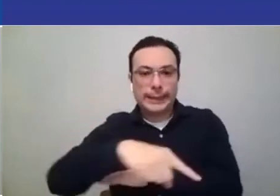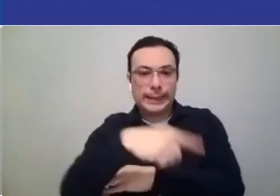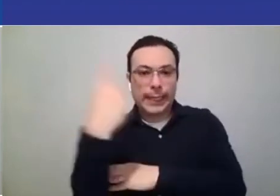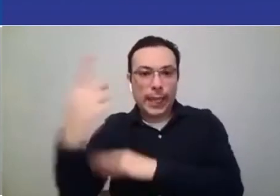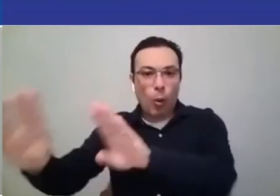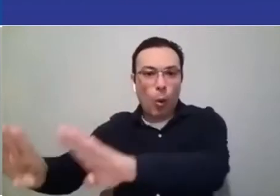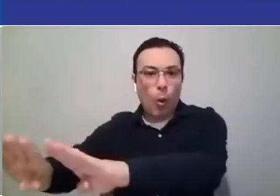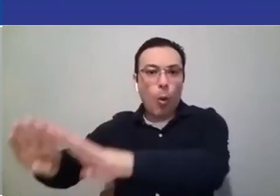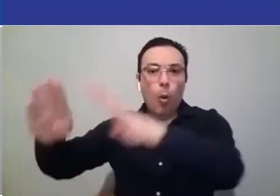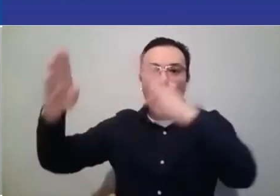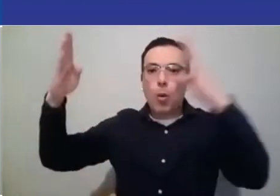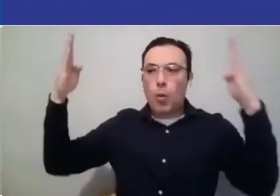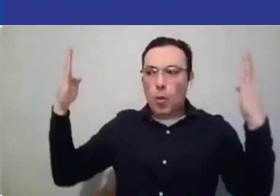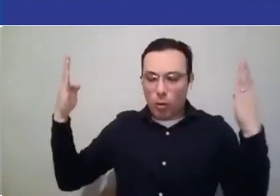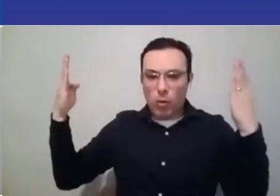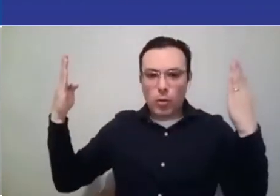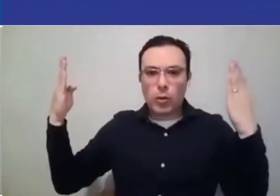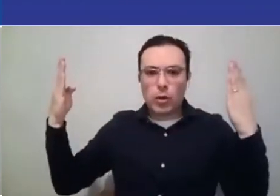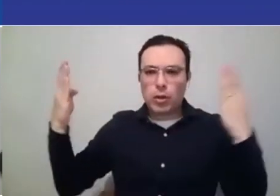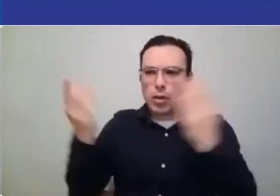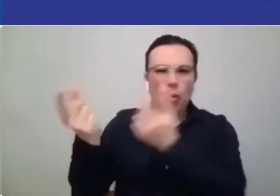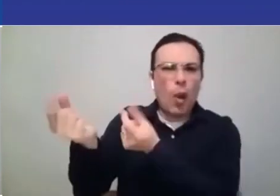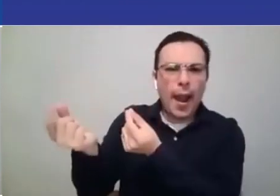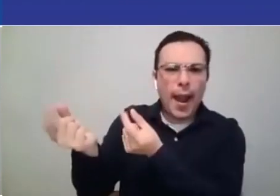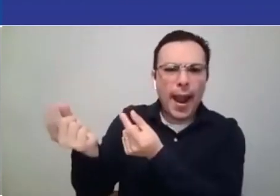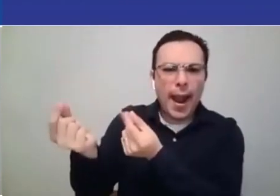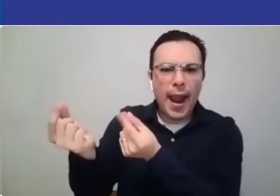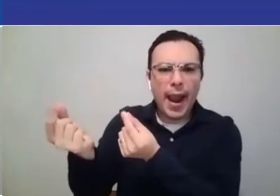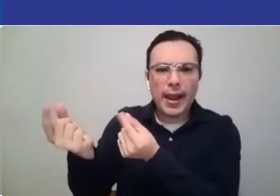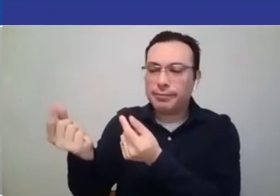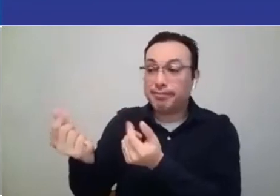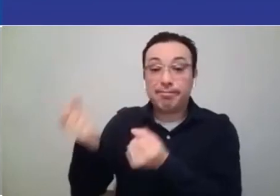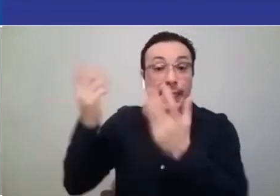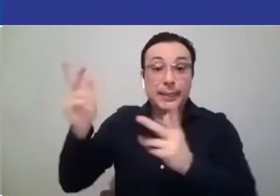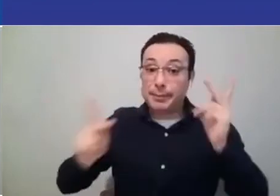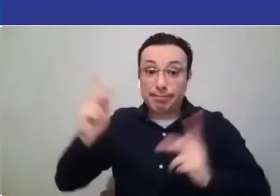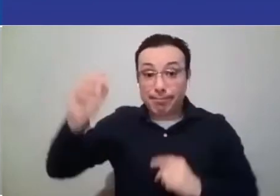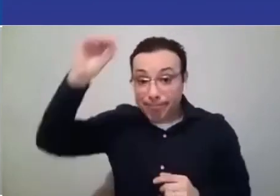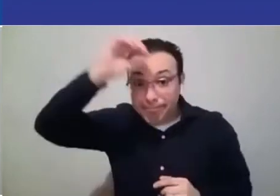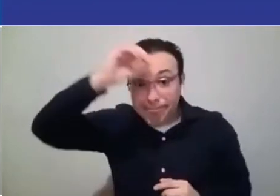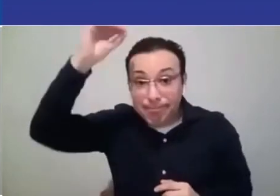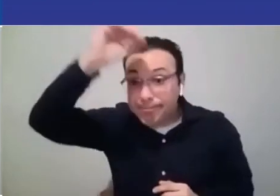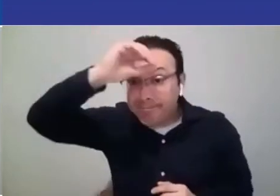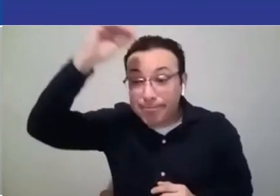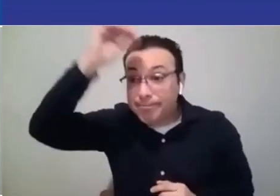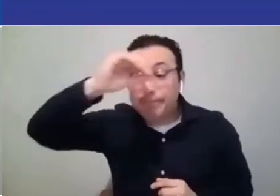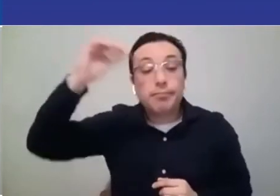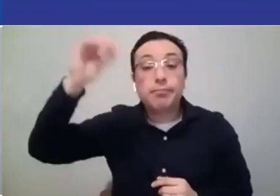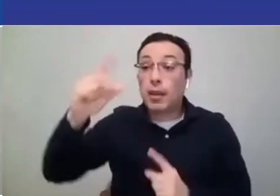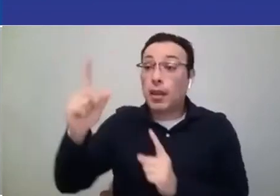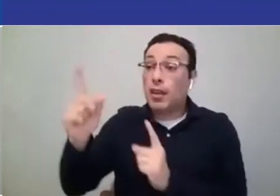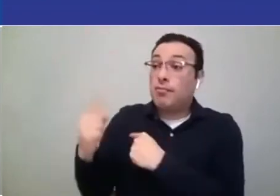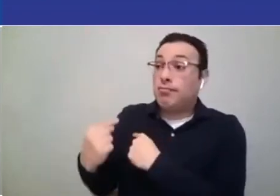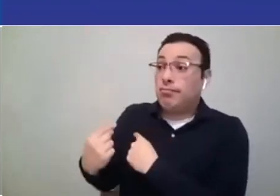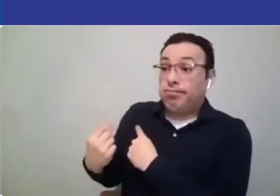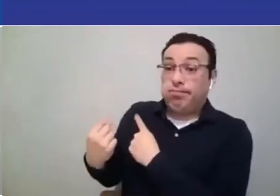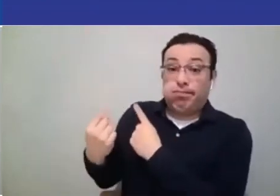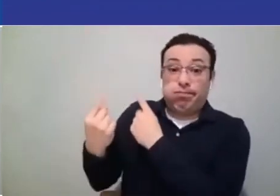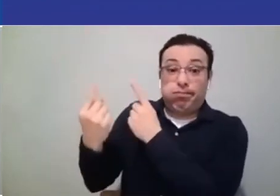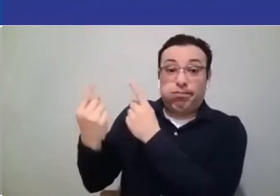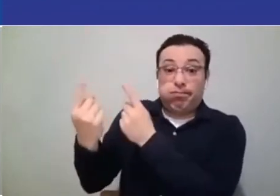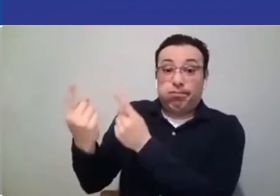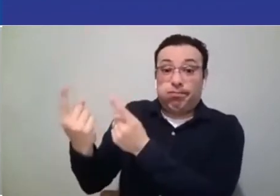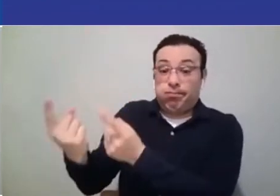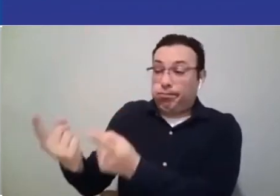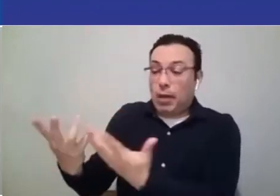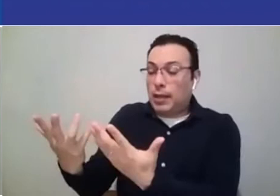day, is really shrouded in its own shroud of the demi-monde as